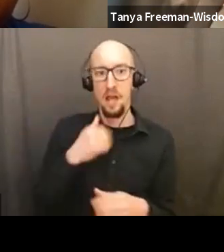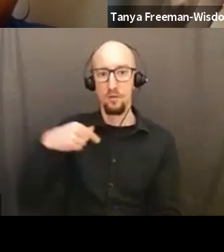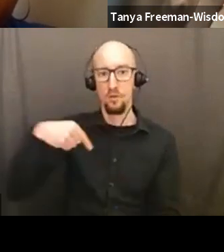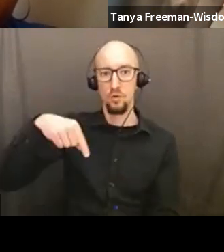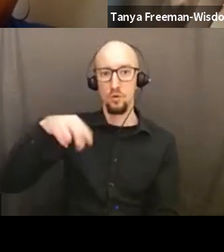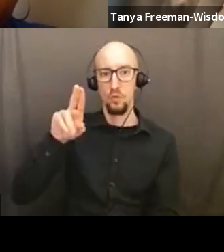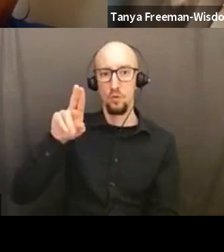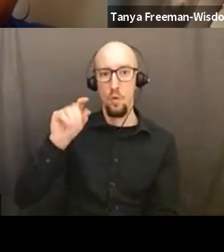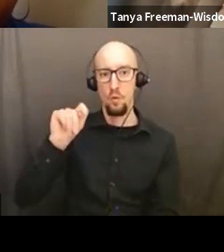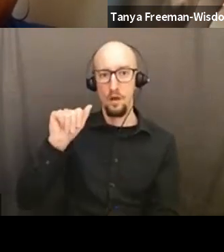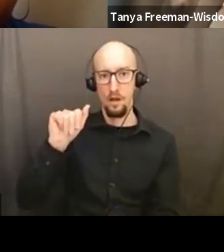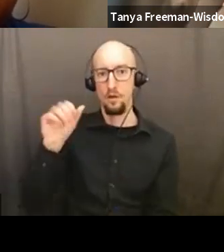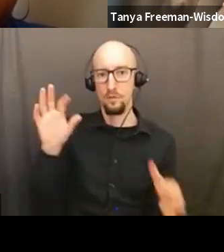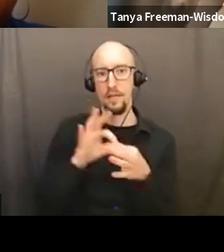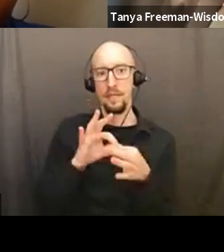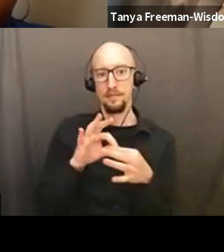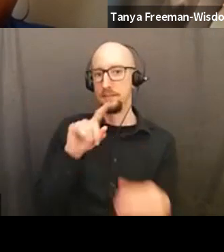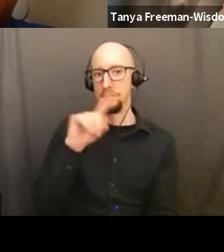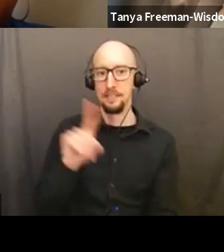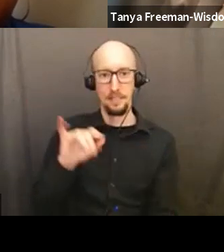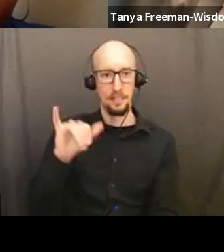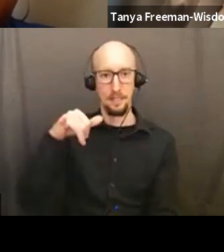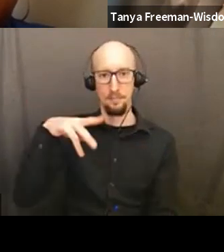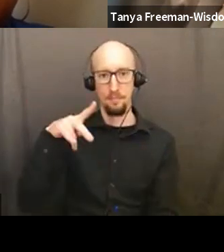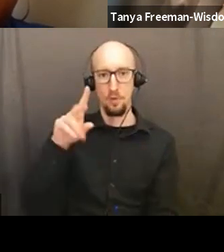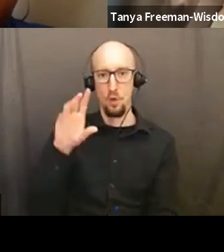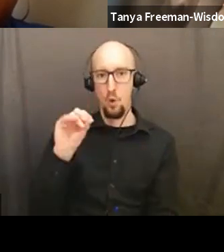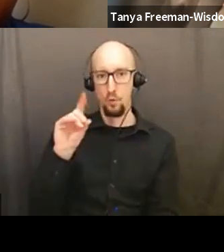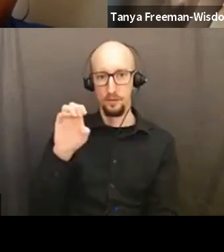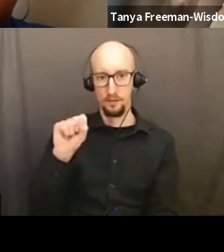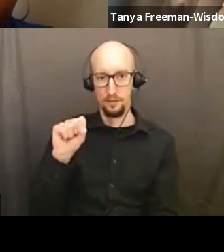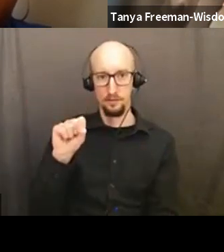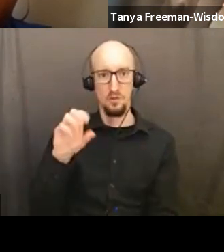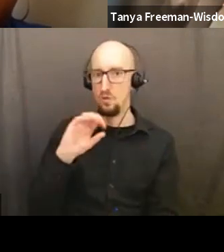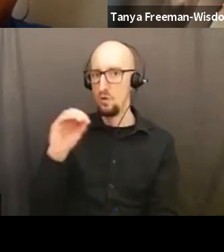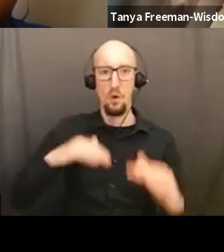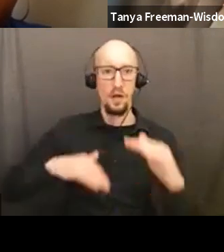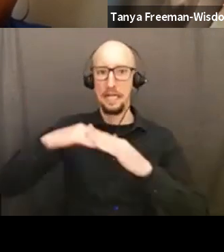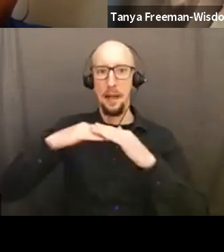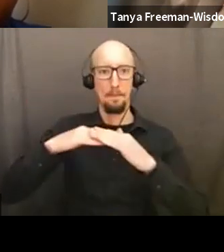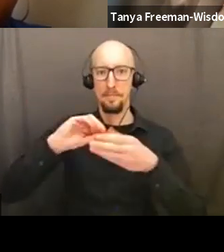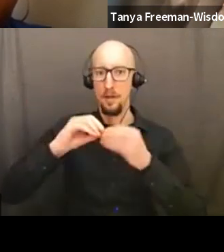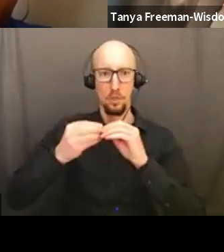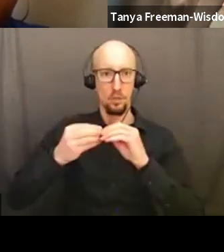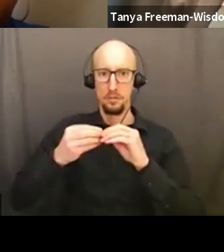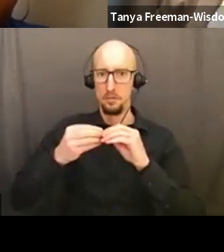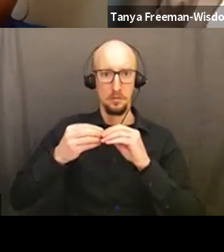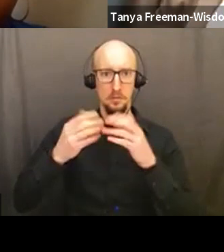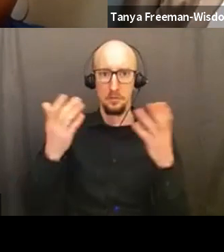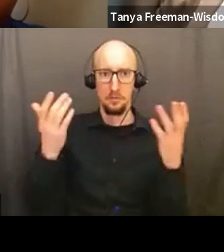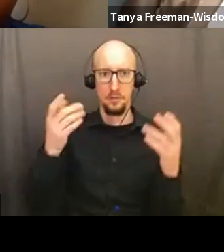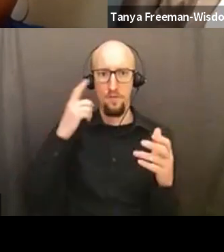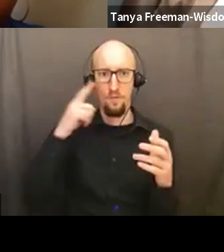to zip codes. There's no cap. There's no cap